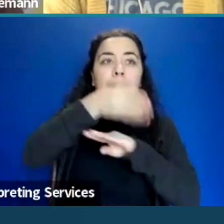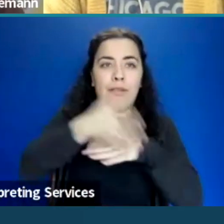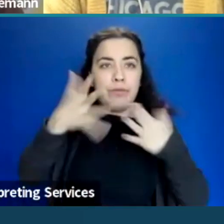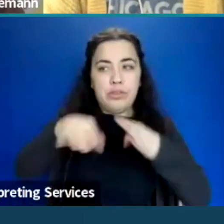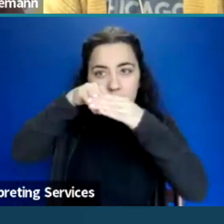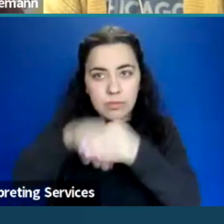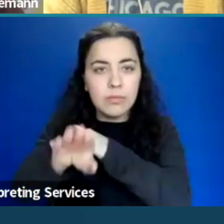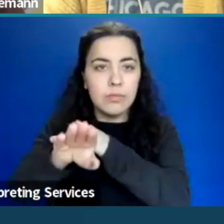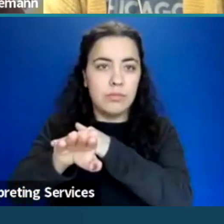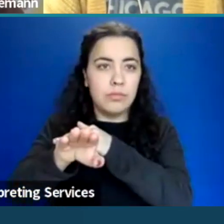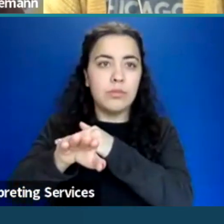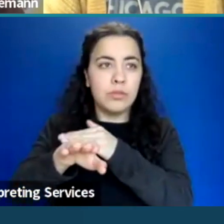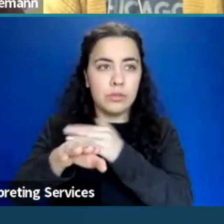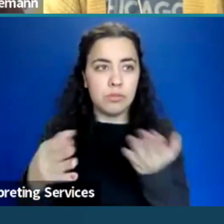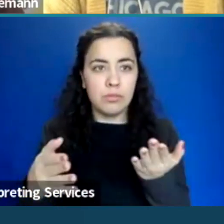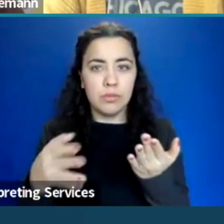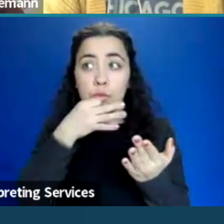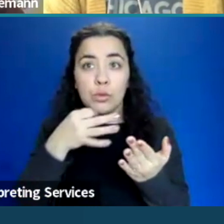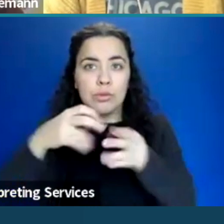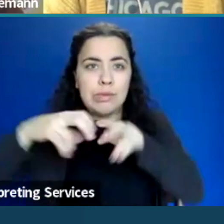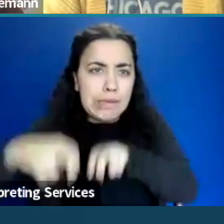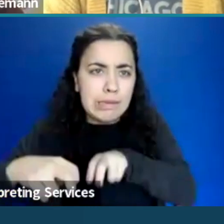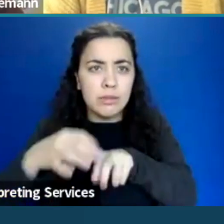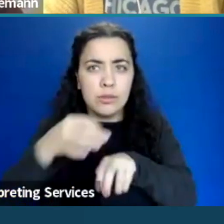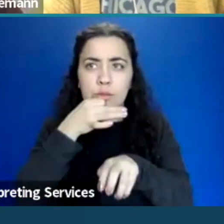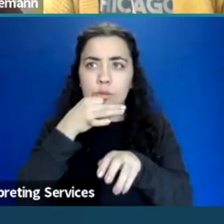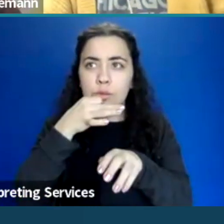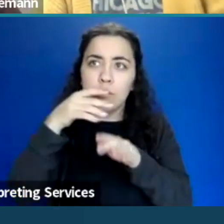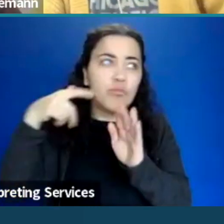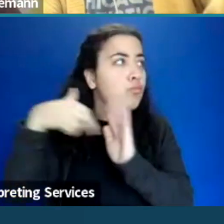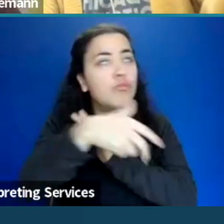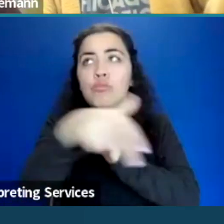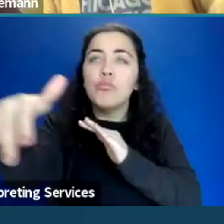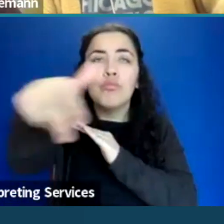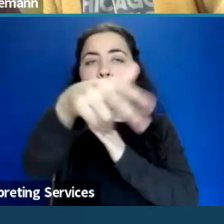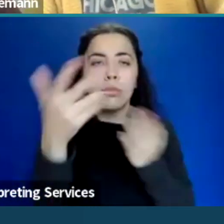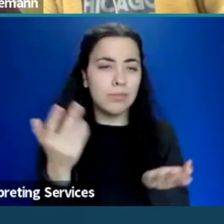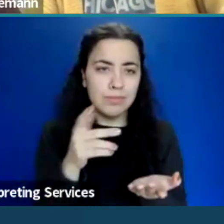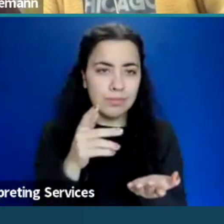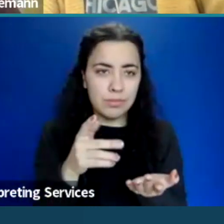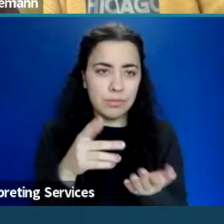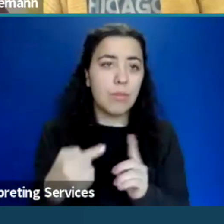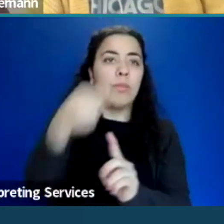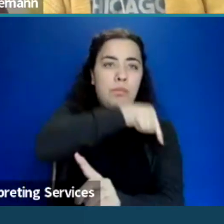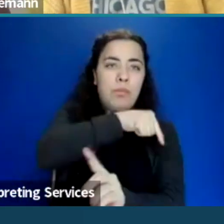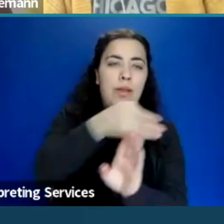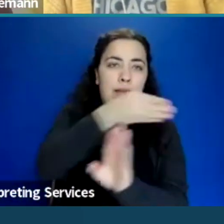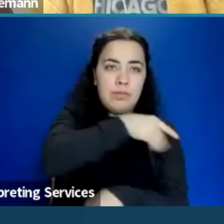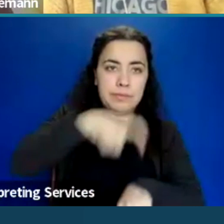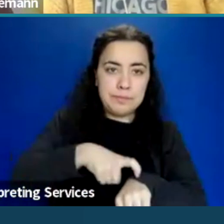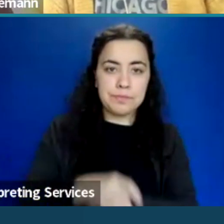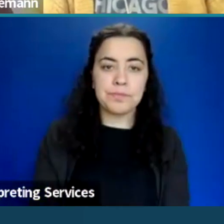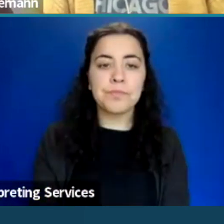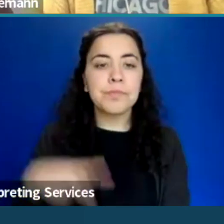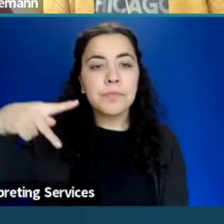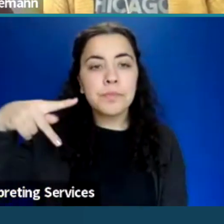already in and about to be seated or walking through an exhibit or something like that. The only other thing that I could think of